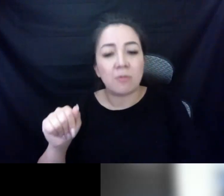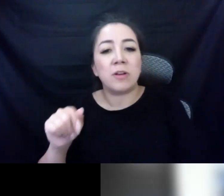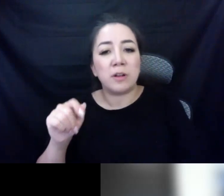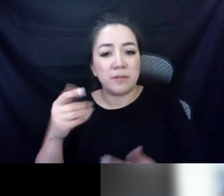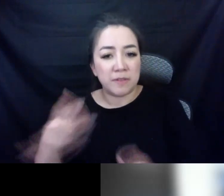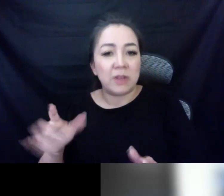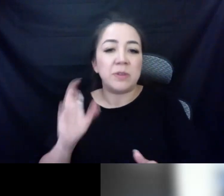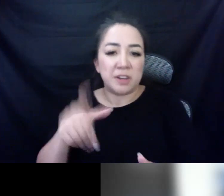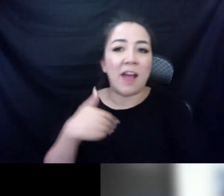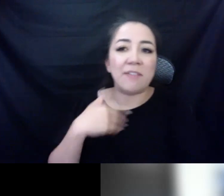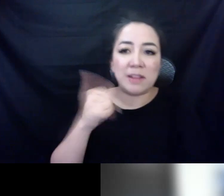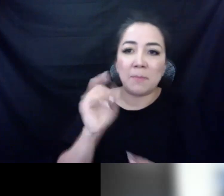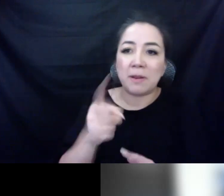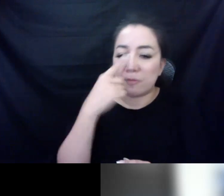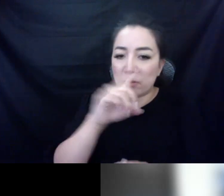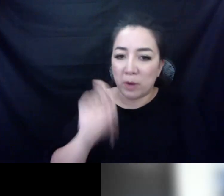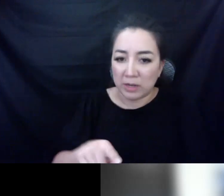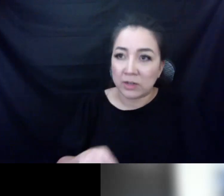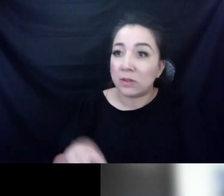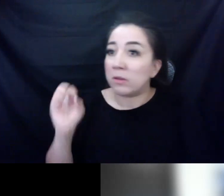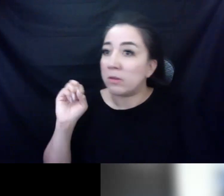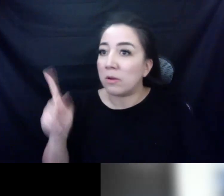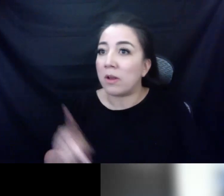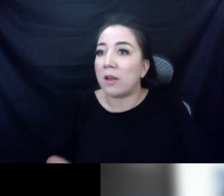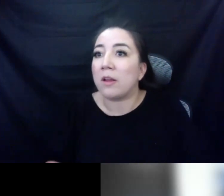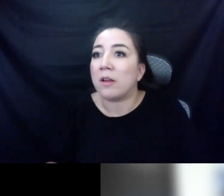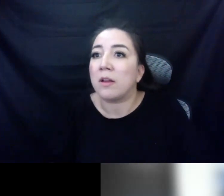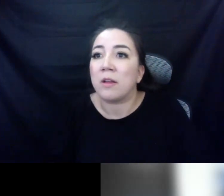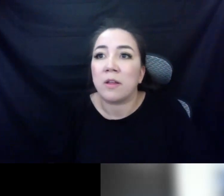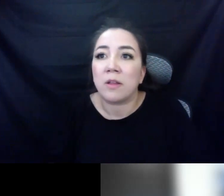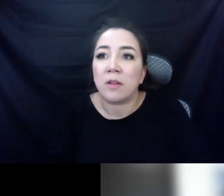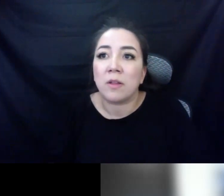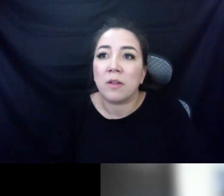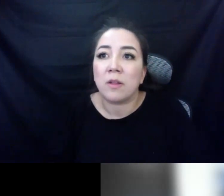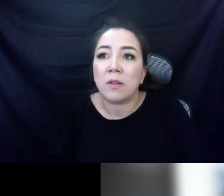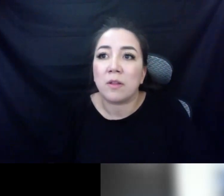questions. Okay. All right. So